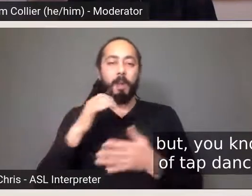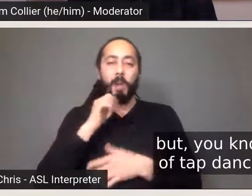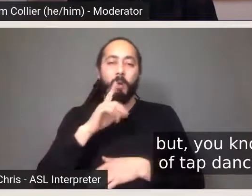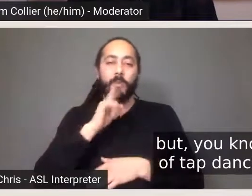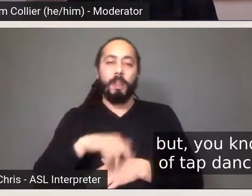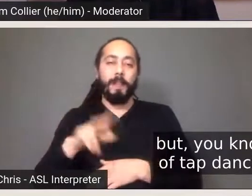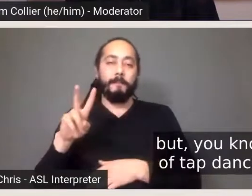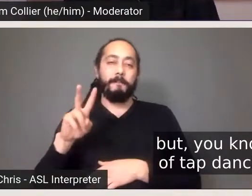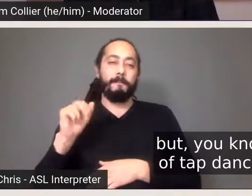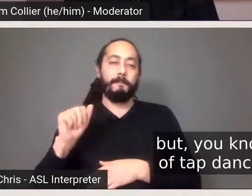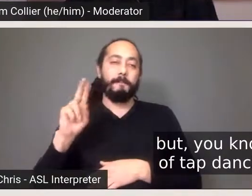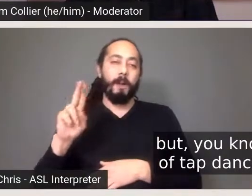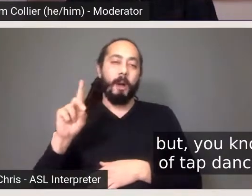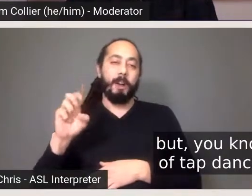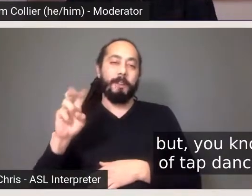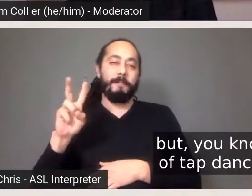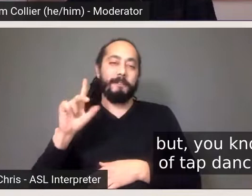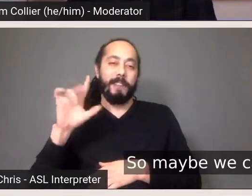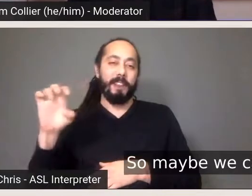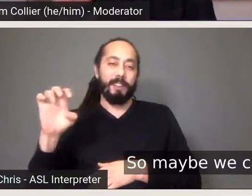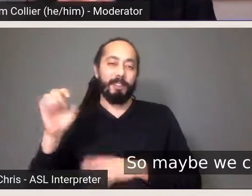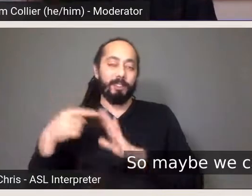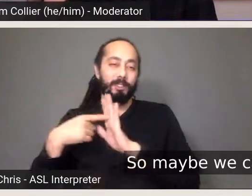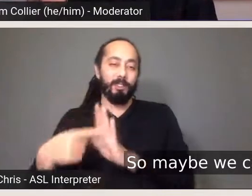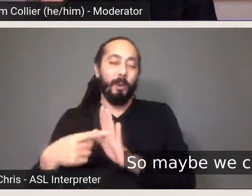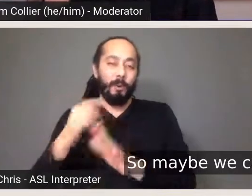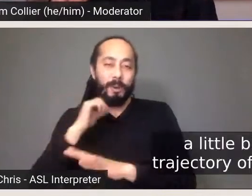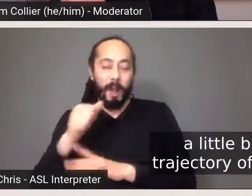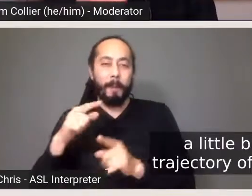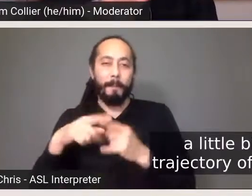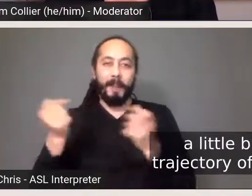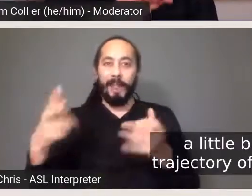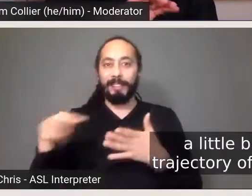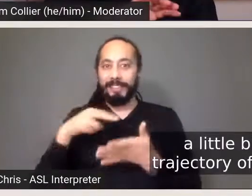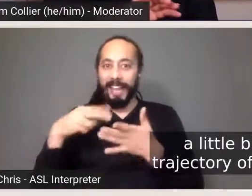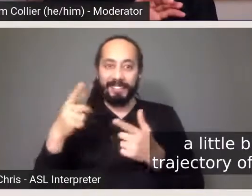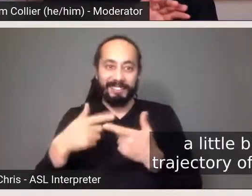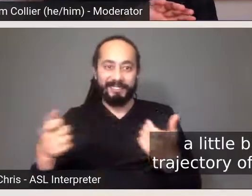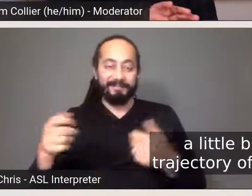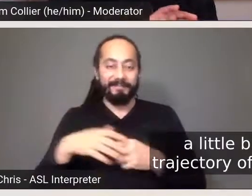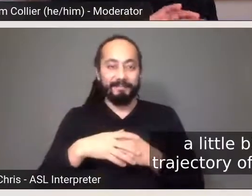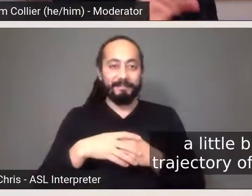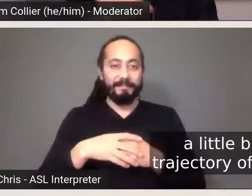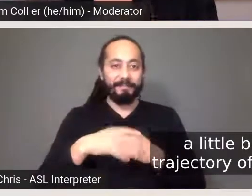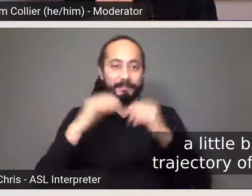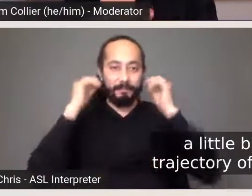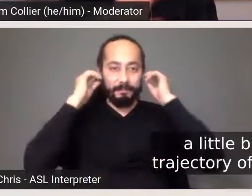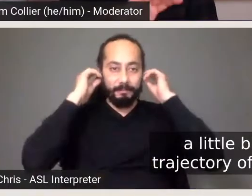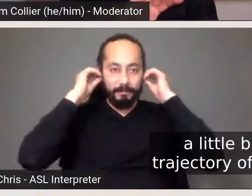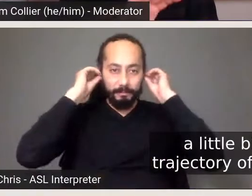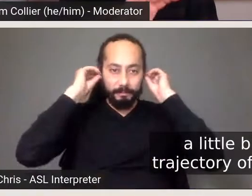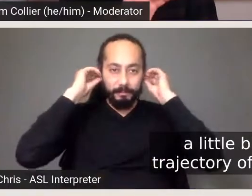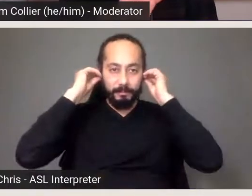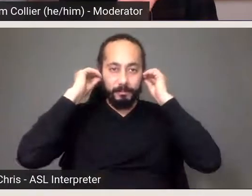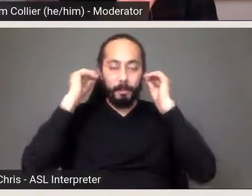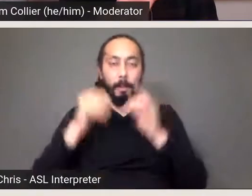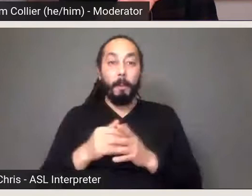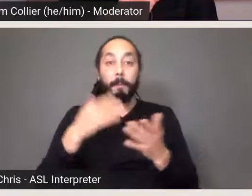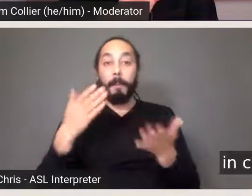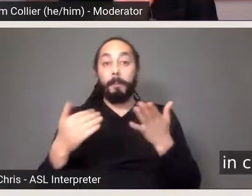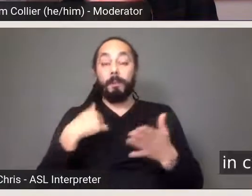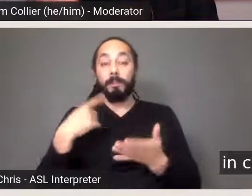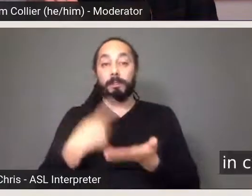tap dancing. So so maybe we can talk about that a little bit, about the trajectory of the references